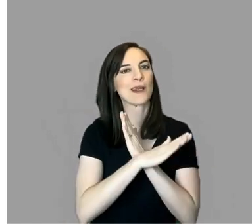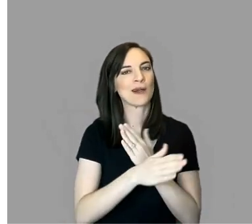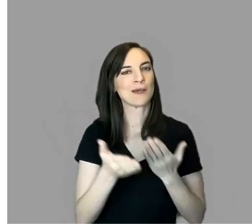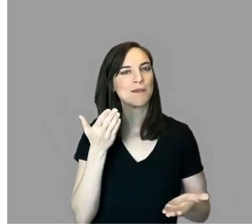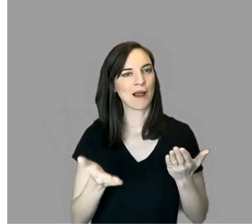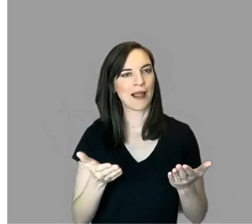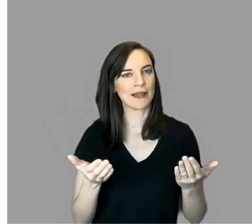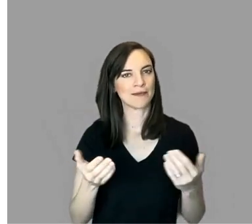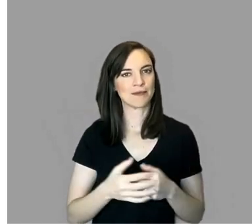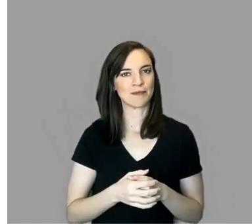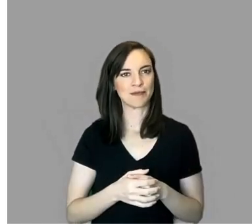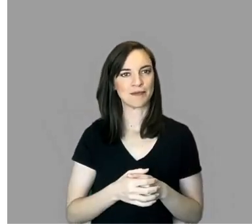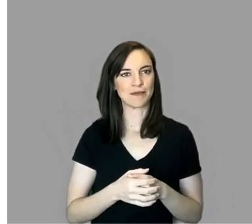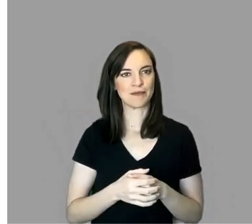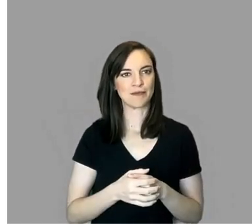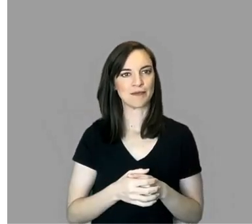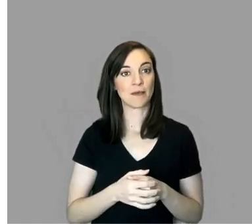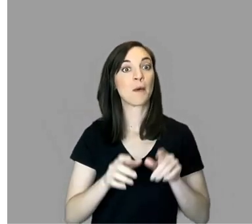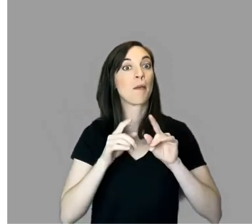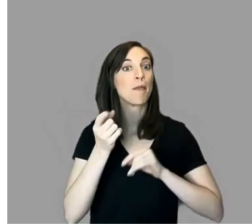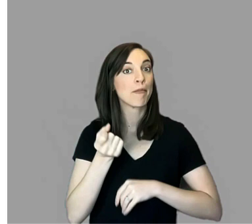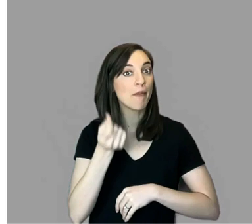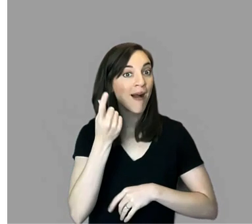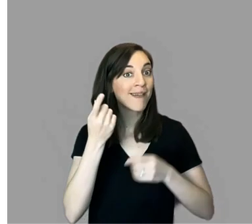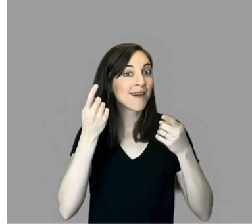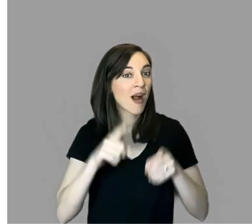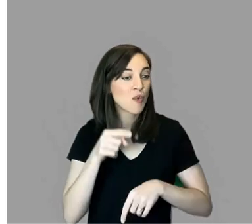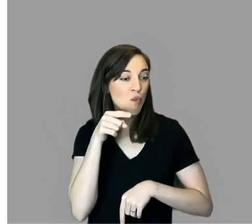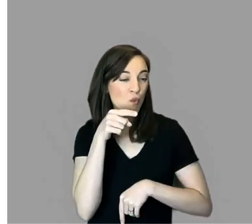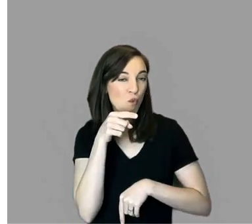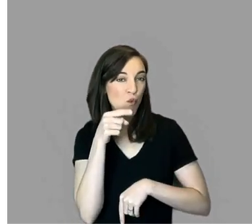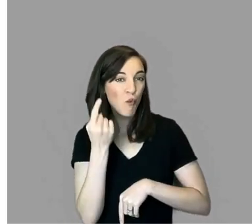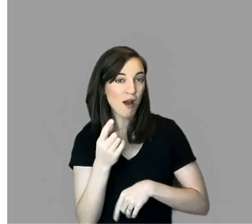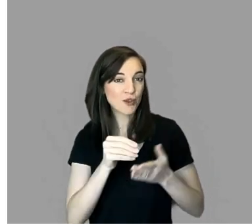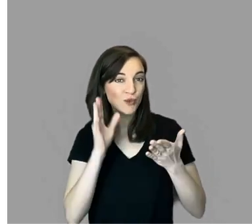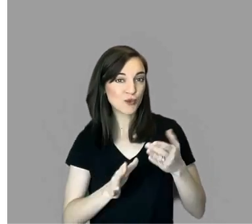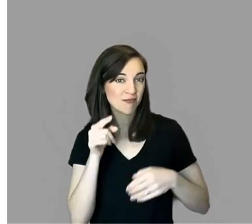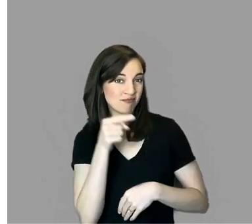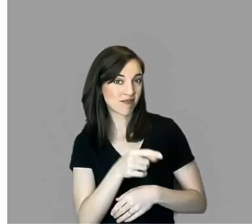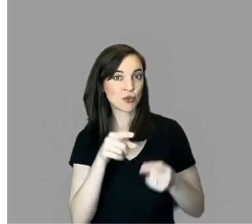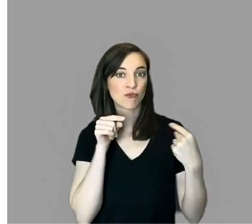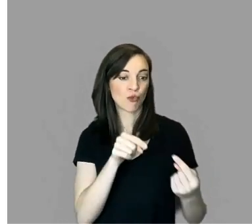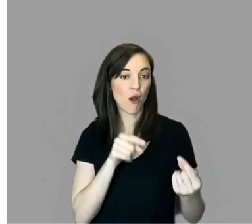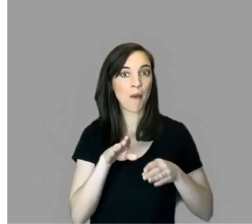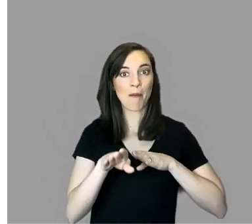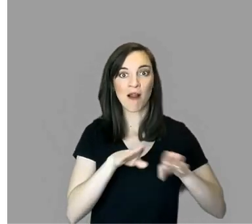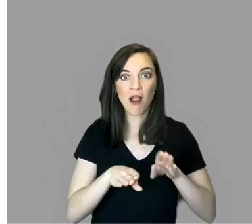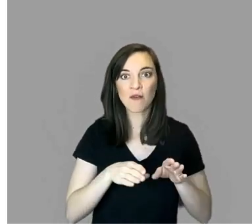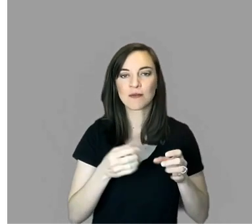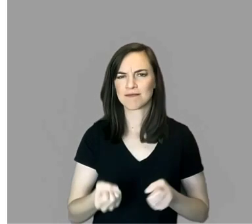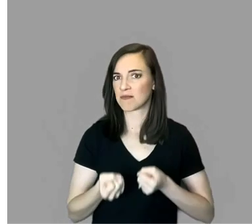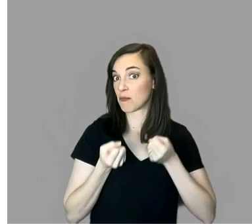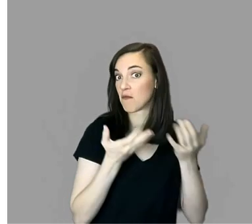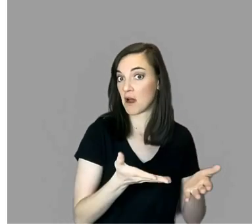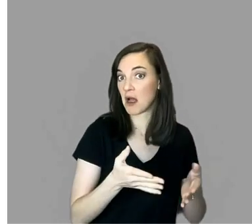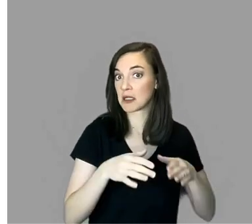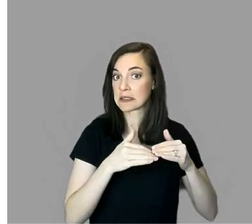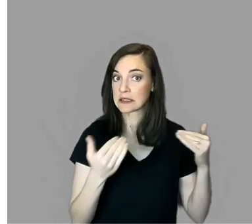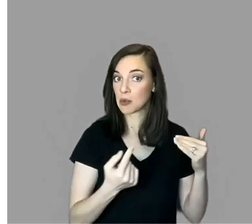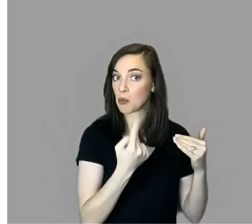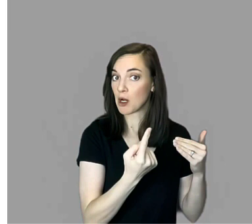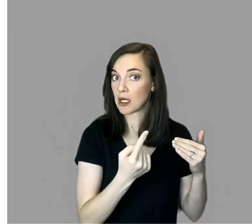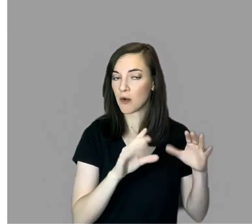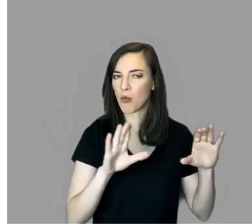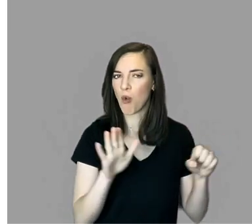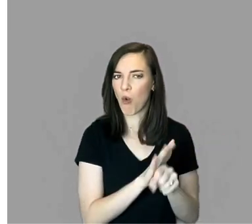in social behaviors due to language barriers. What happens when you have a student and after providing Tier 1,